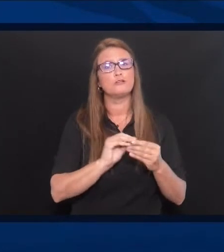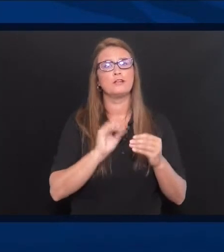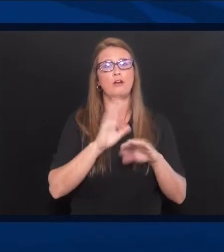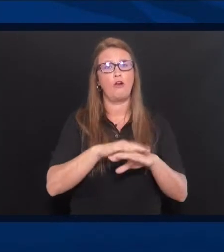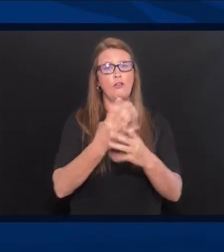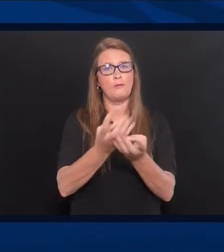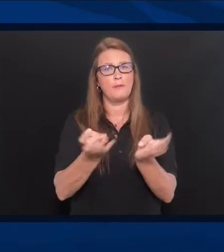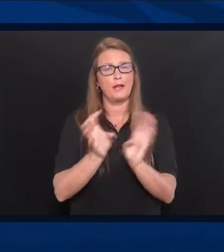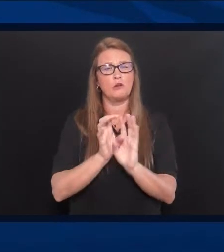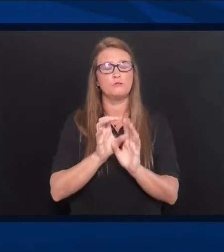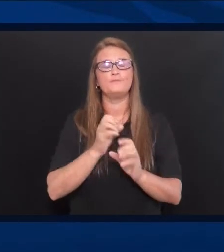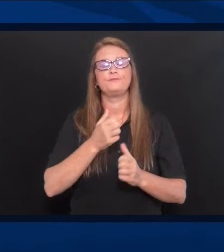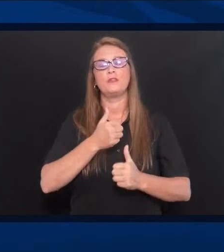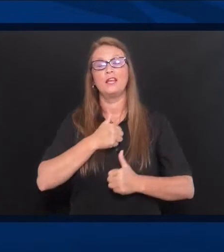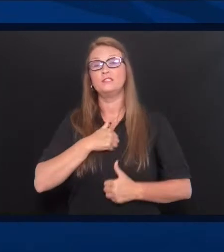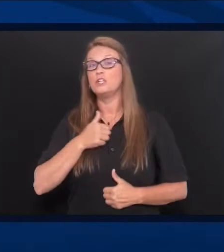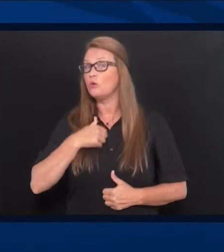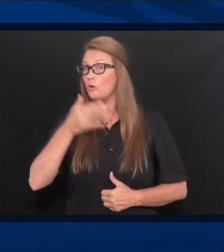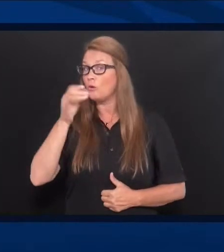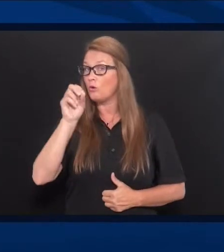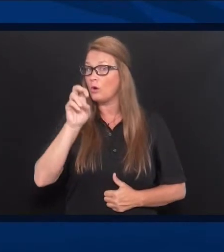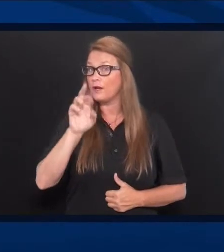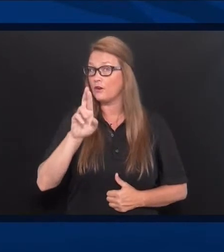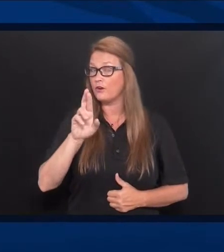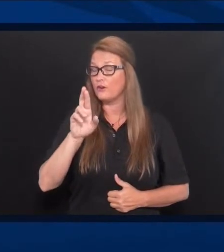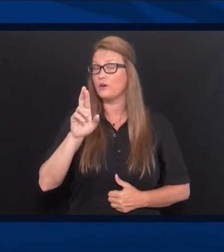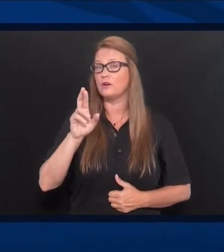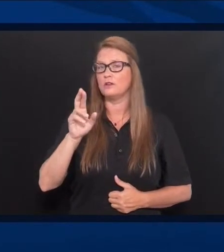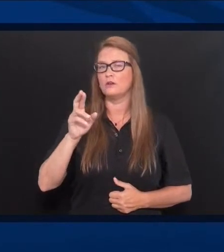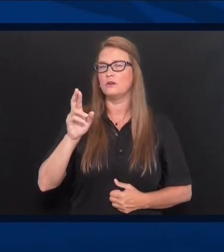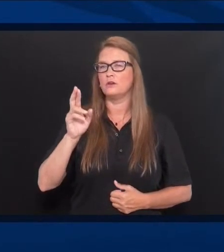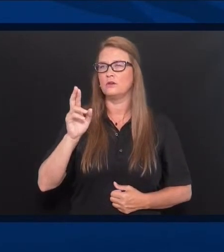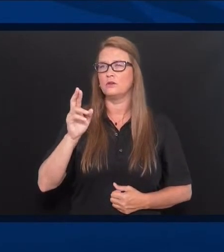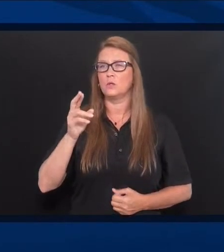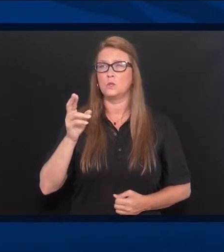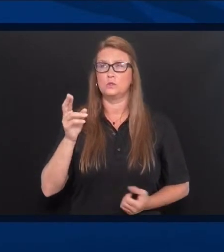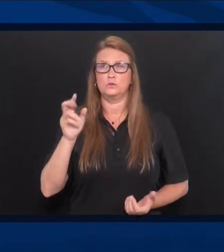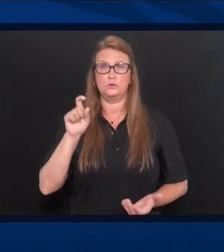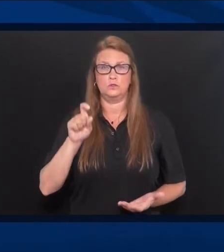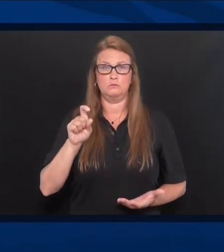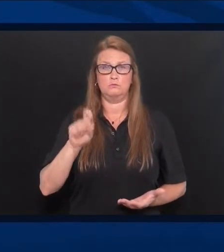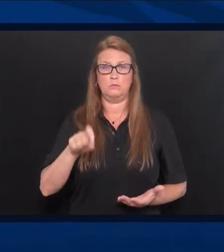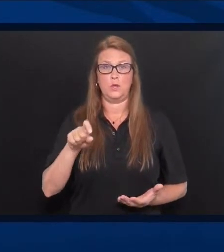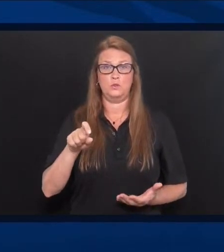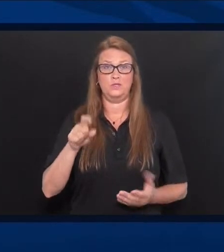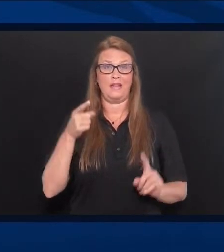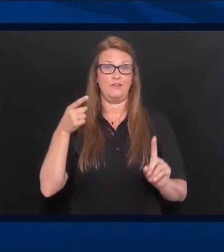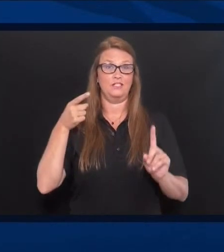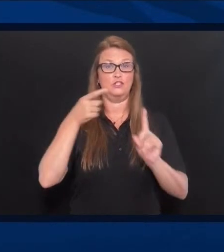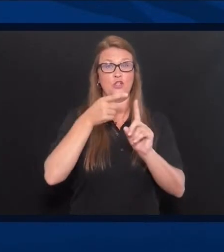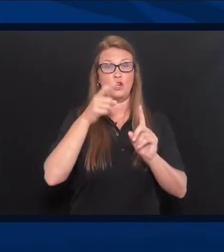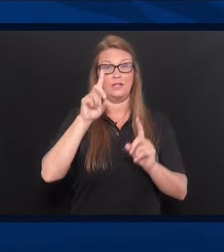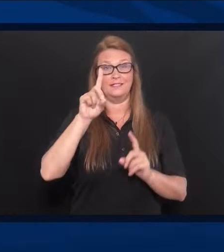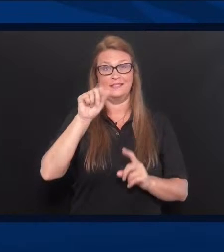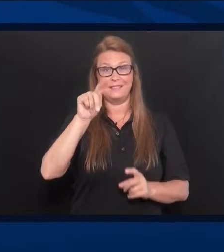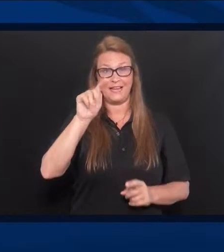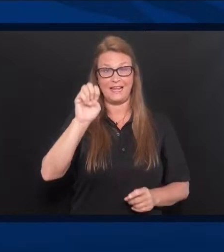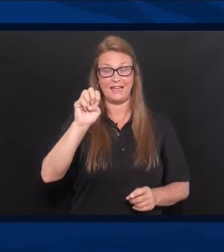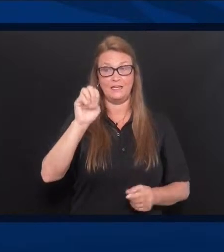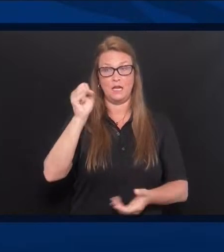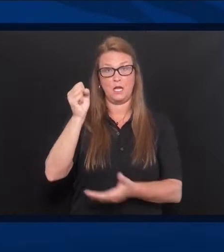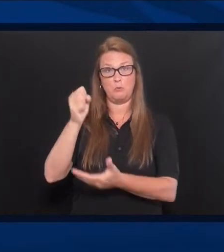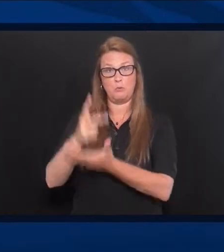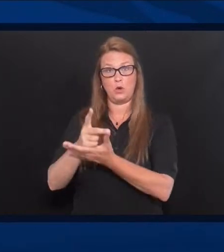General Hoyer, we're supposed to, at least the target date for the Biden administration approval